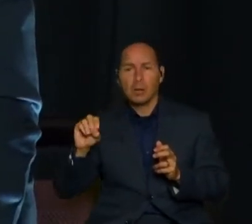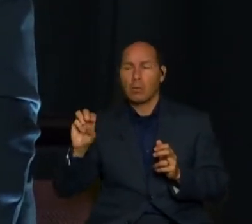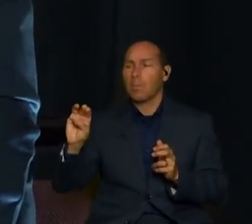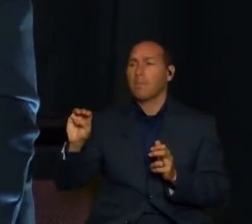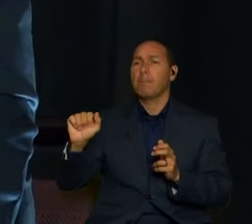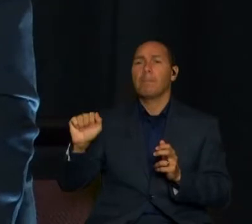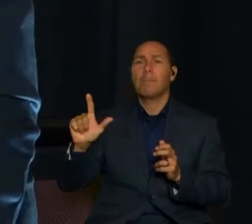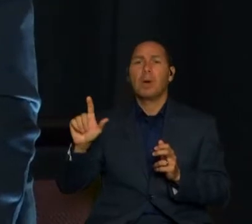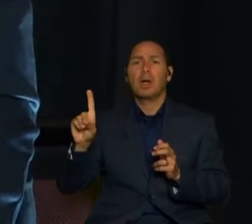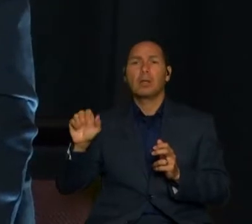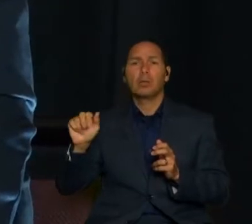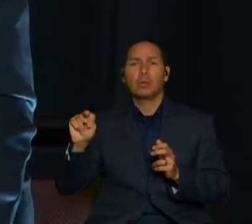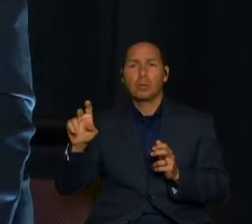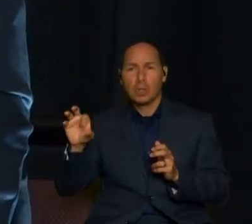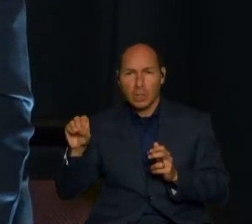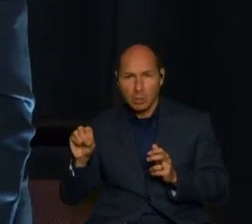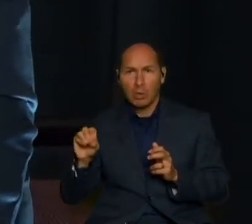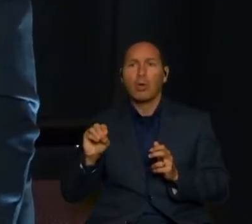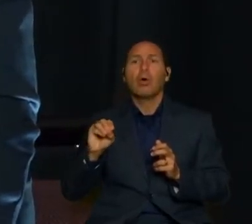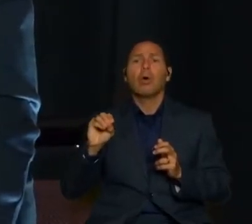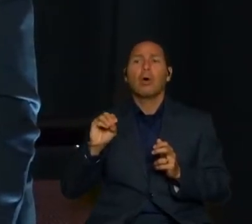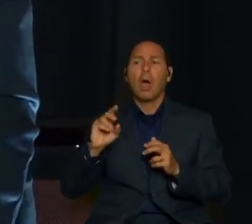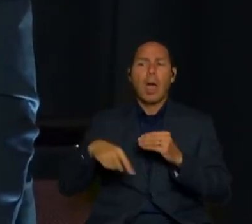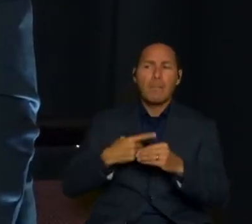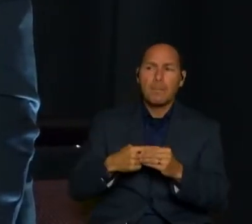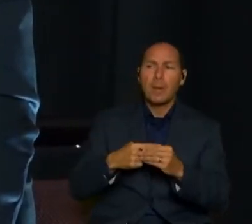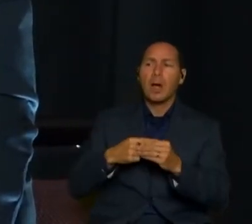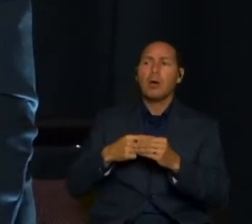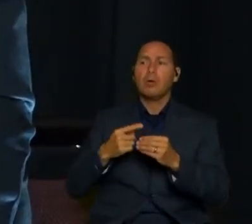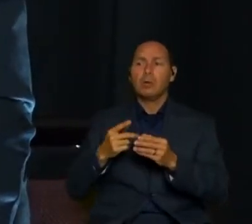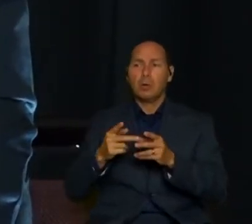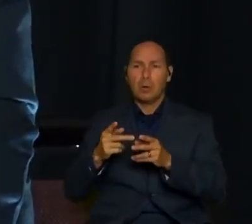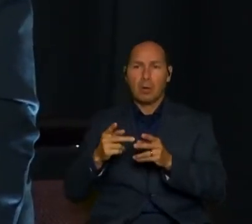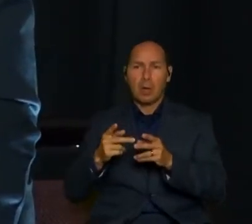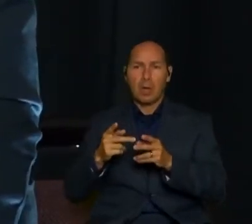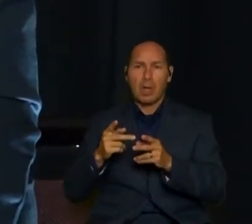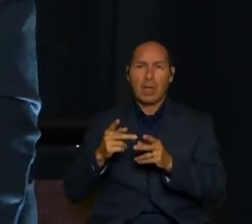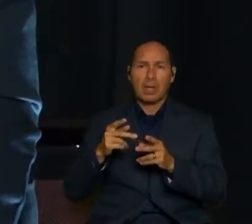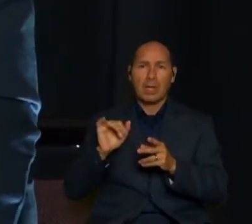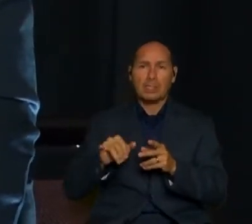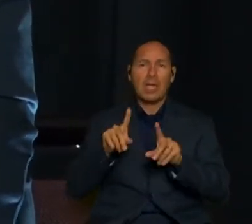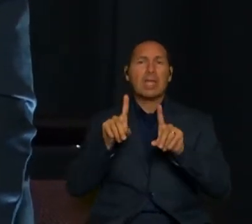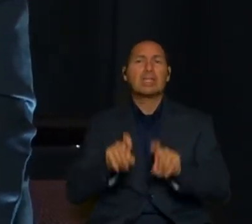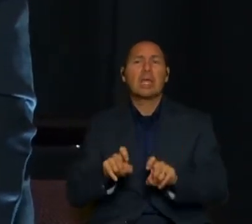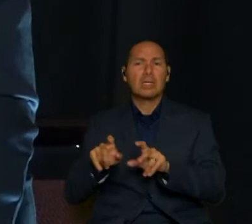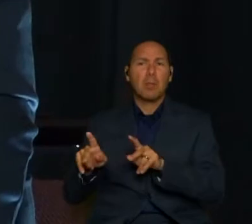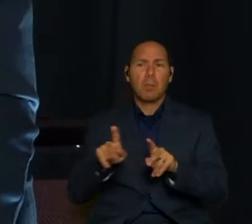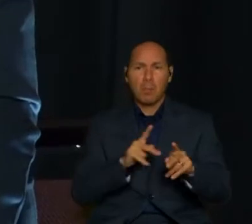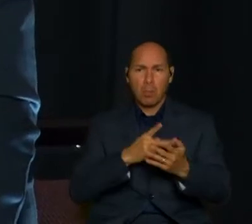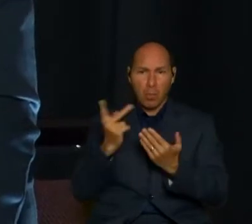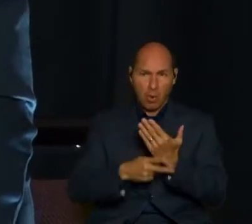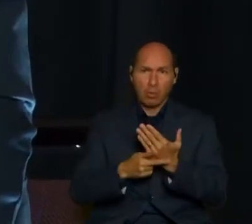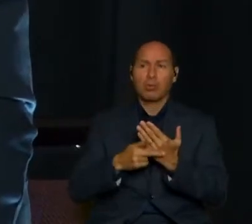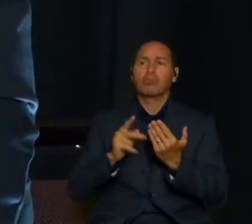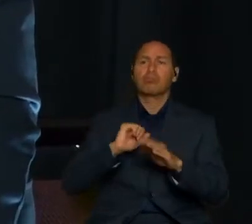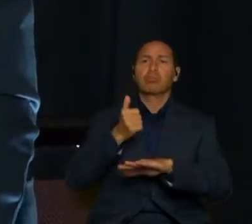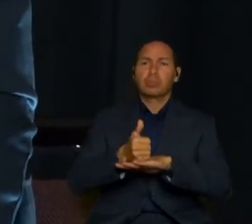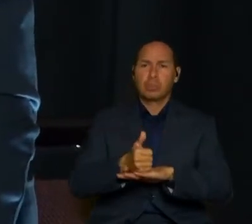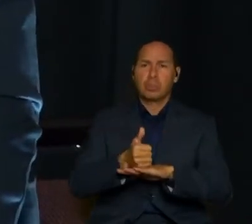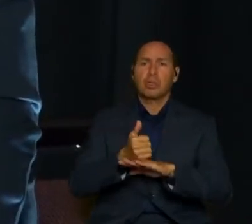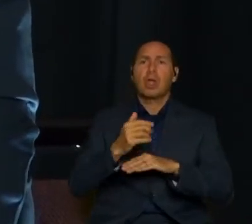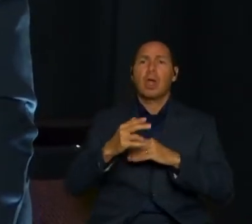of the Civil Service Reform Pilot Program in the Treasury Department, Office of Management and Budget, and Office of Administration